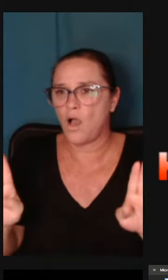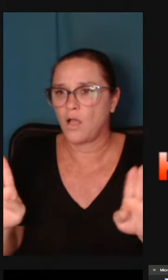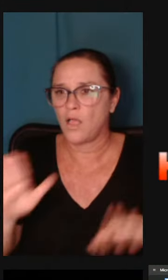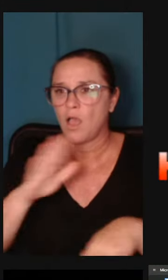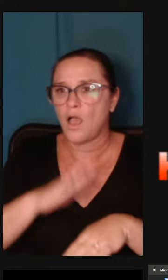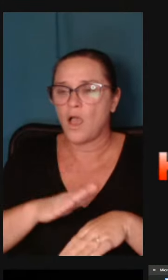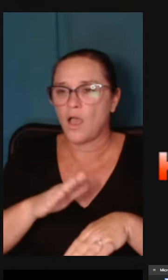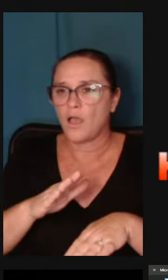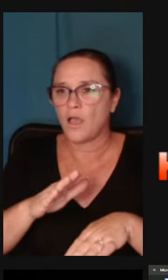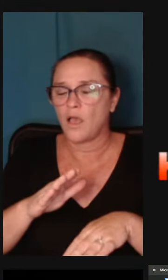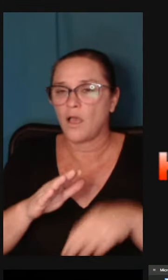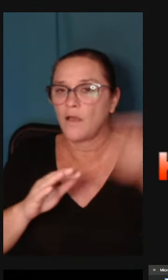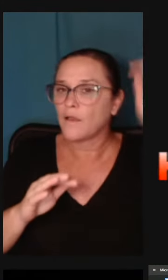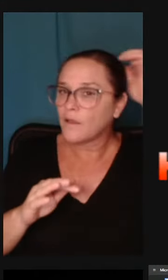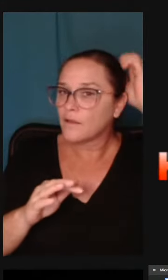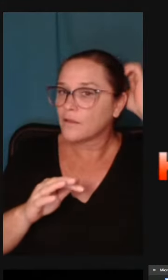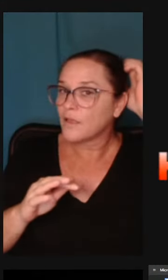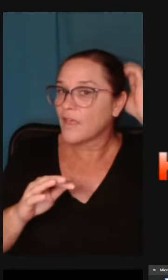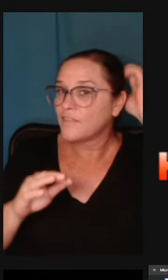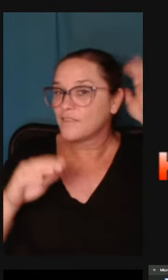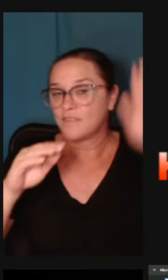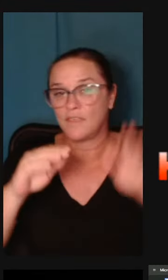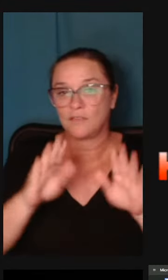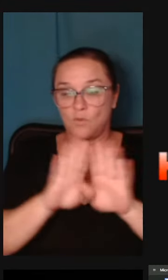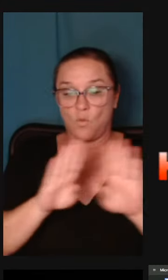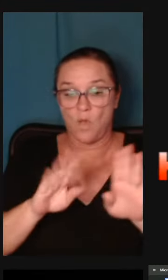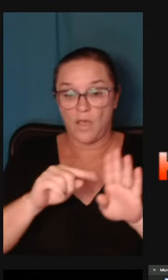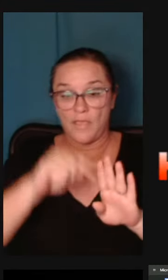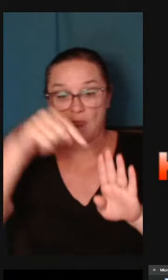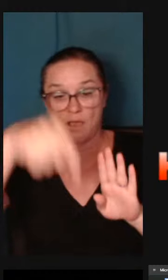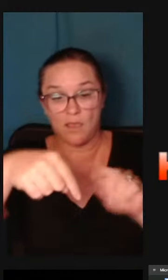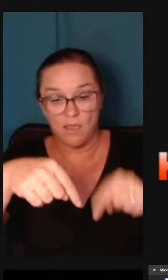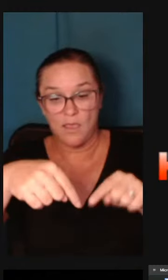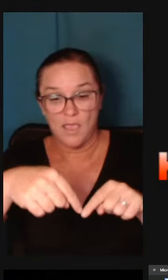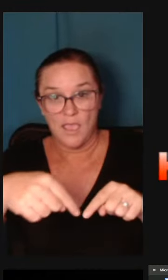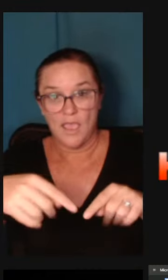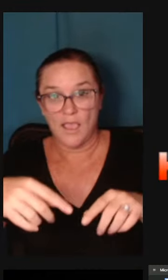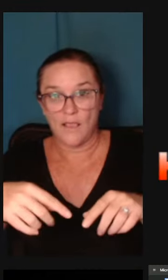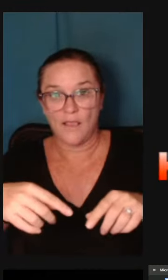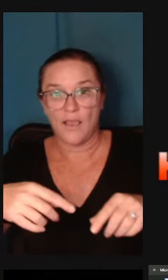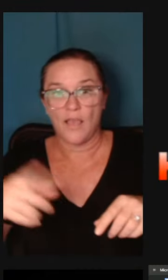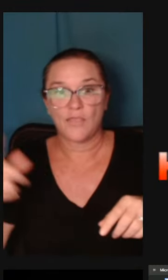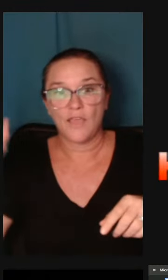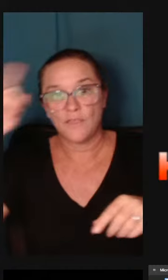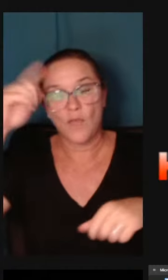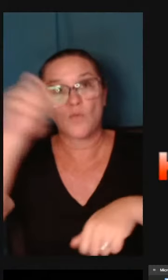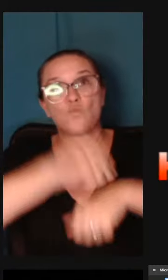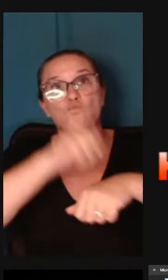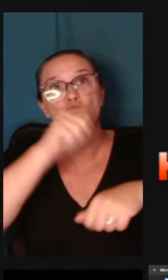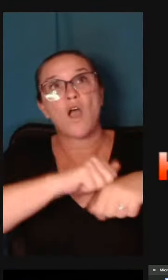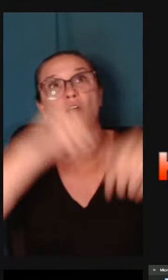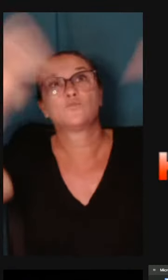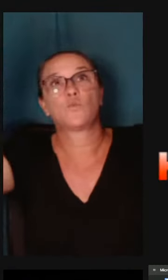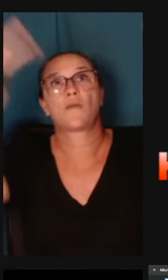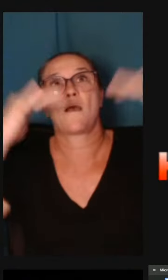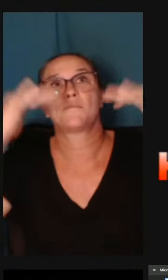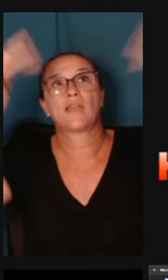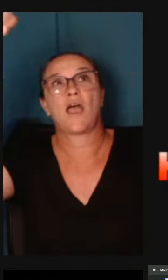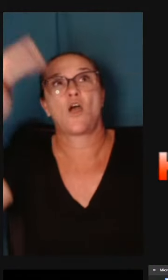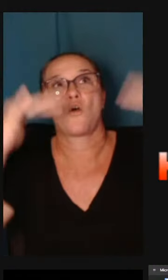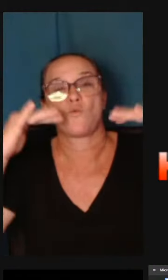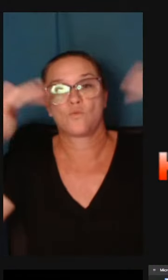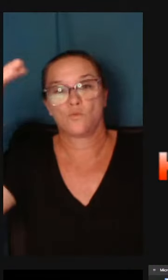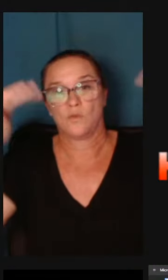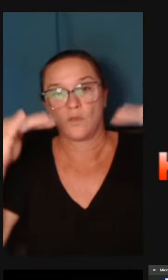side of the shelter. Because they were hiding from the boulders, they were crashing down a hillside off